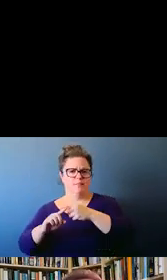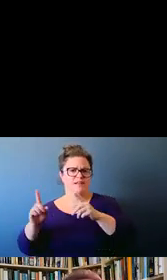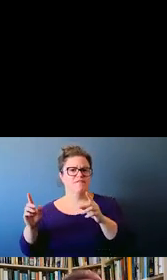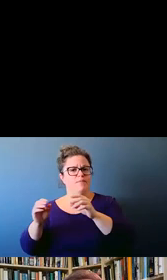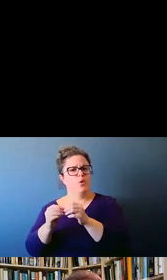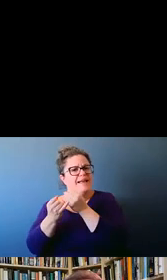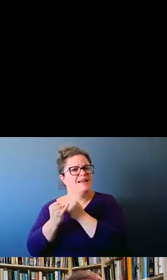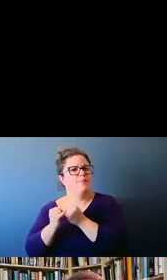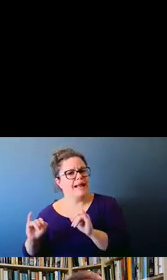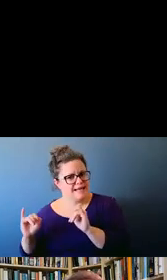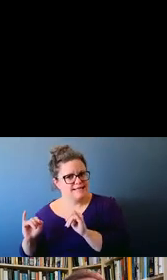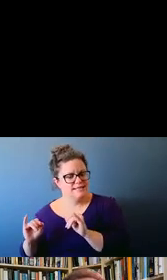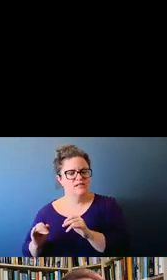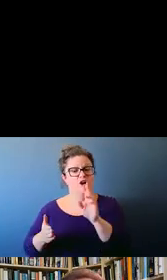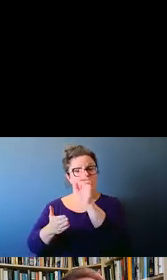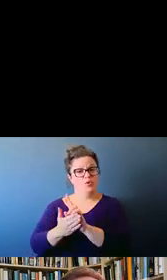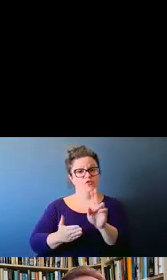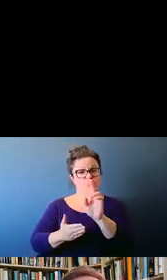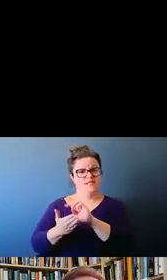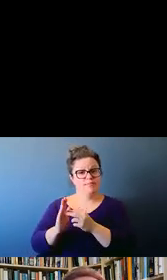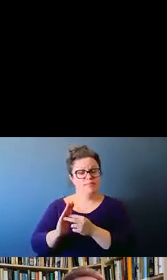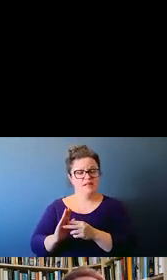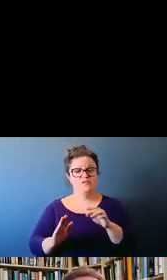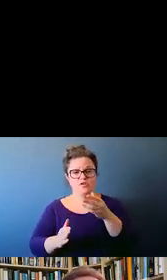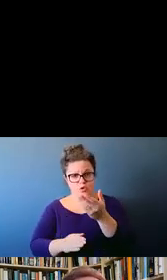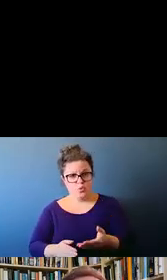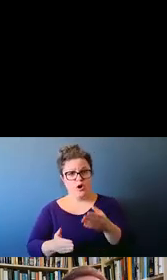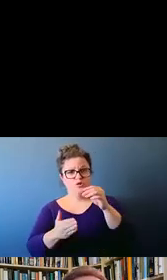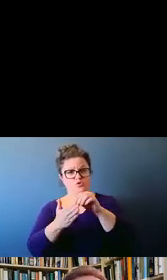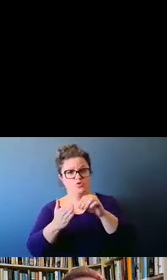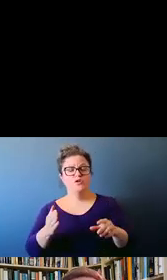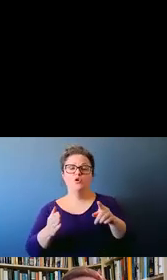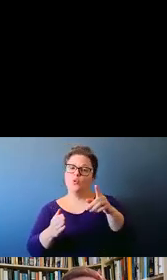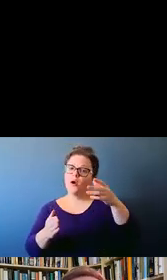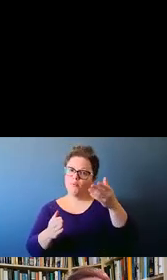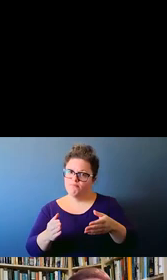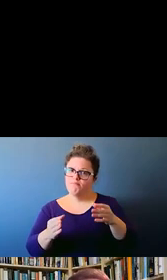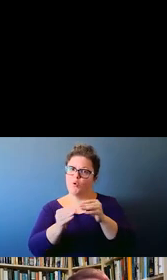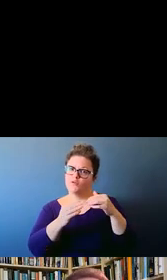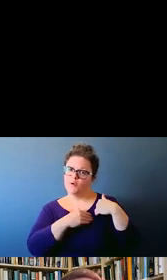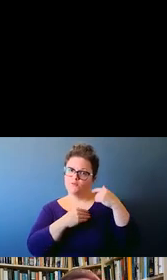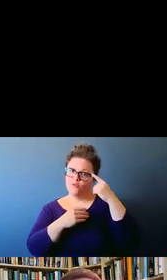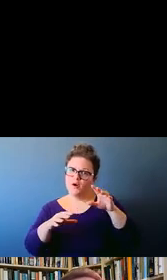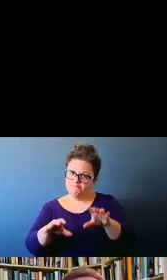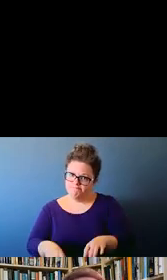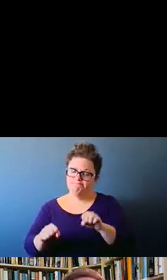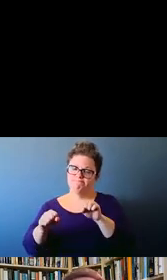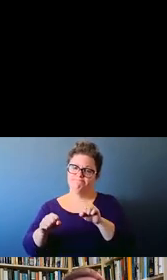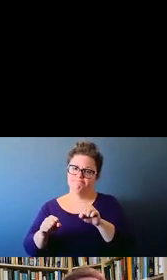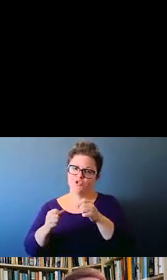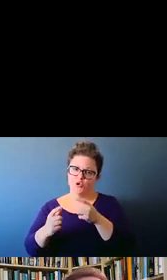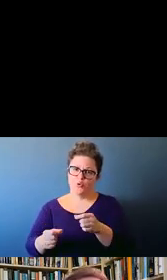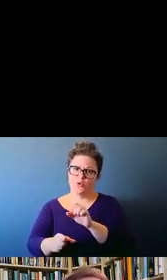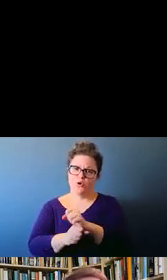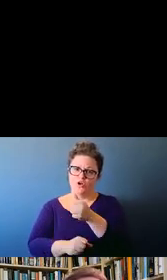bit more, the onus is pushed onto you as the student. So more time studying by yourself or in groups, or more